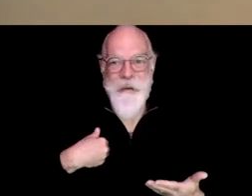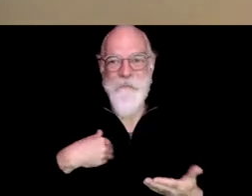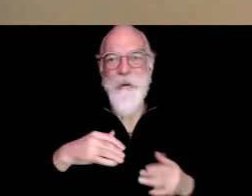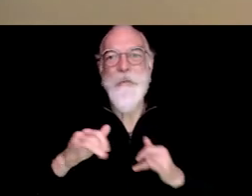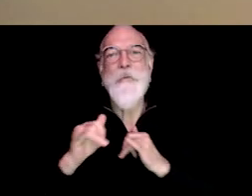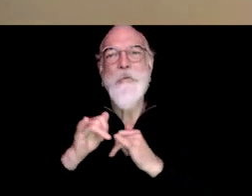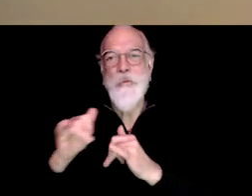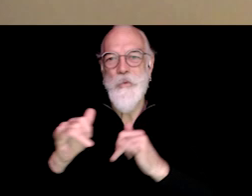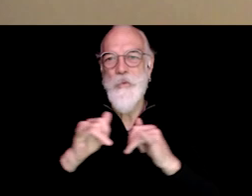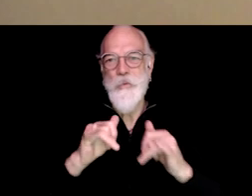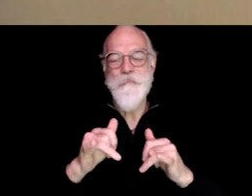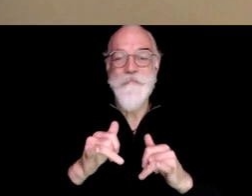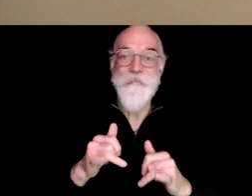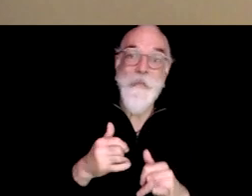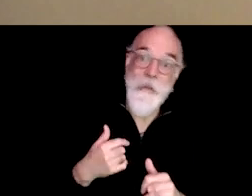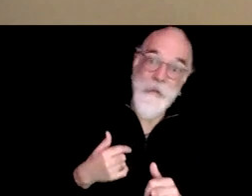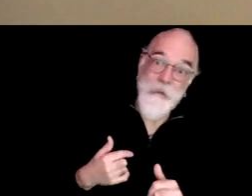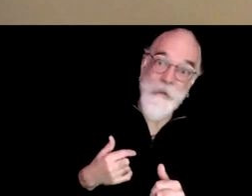Perhaps it's